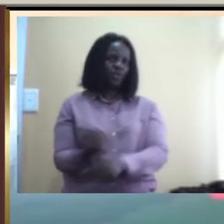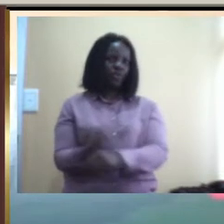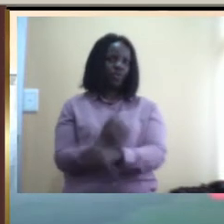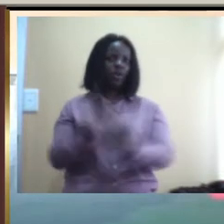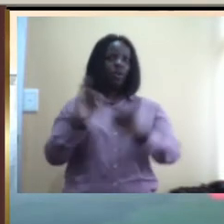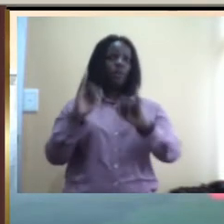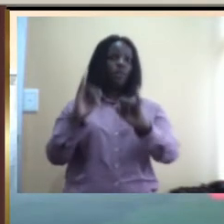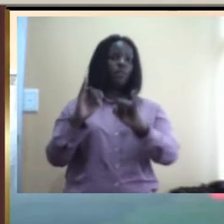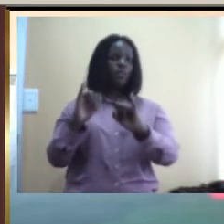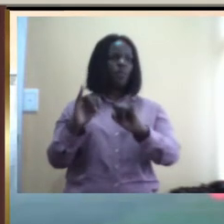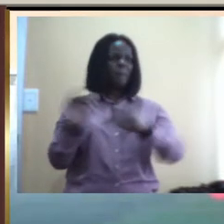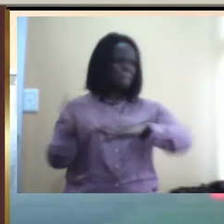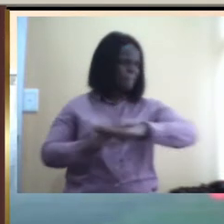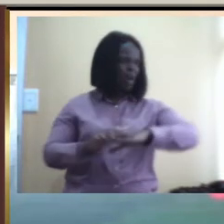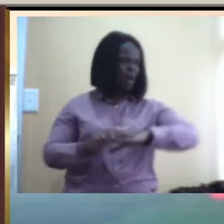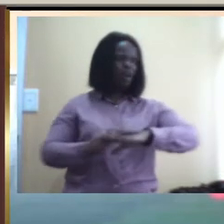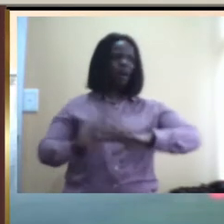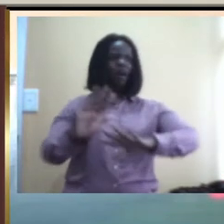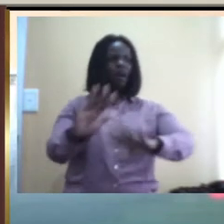bedrock of modern